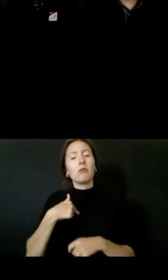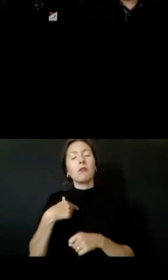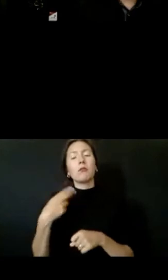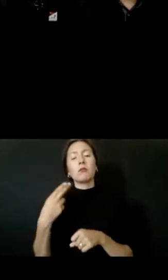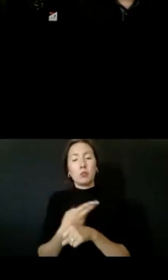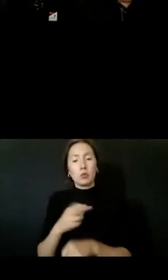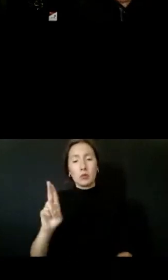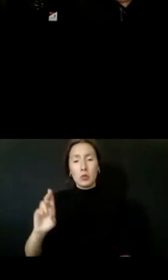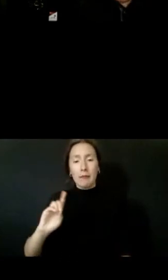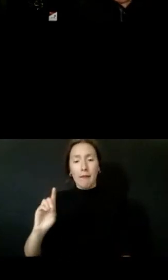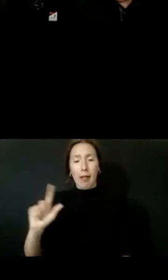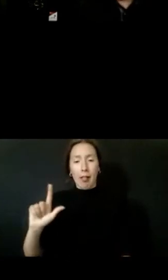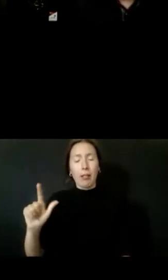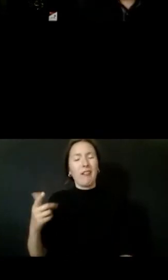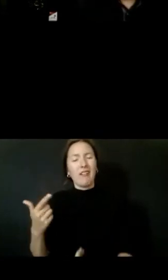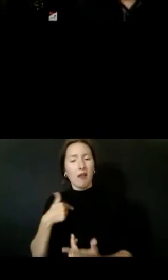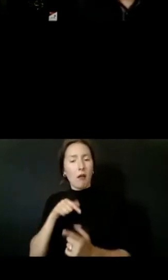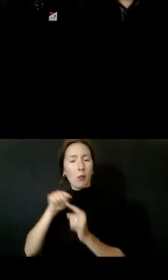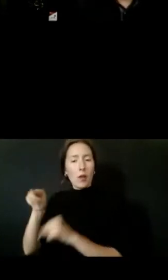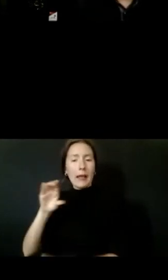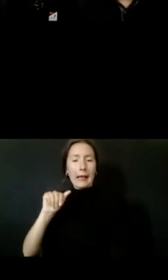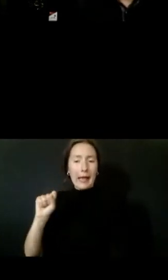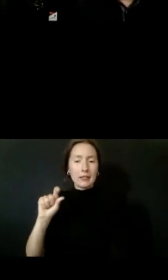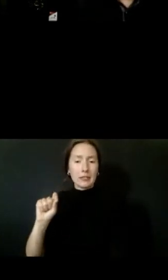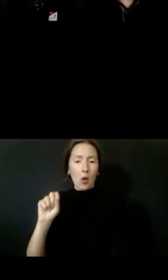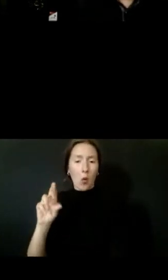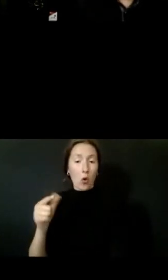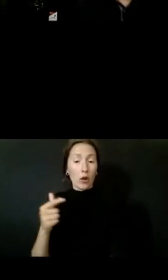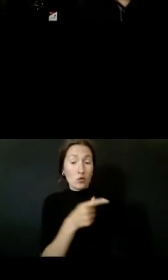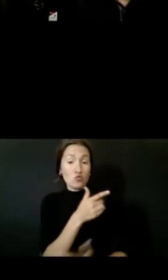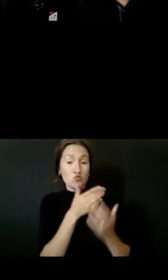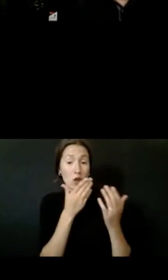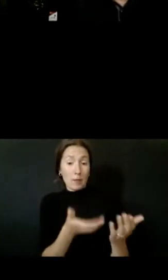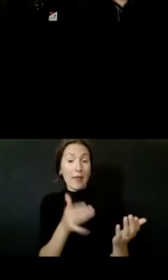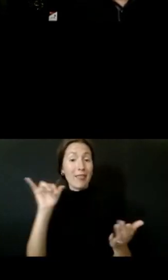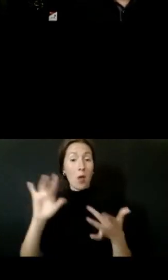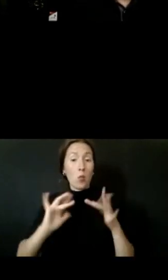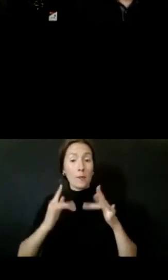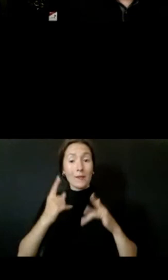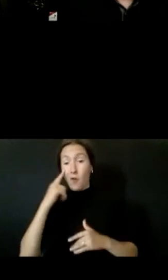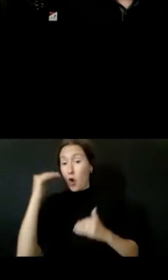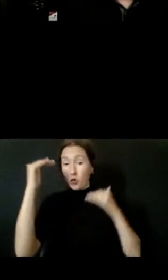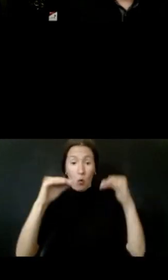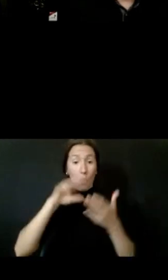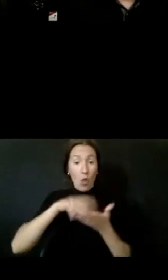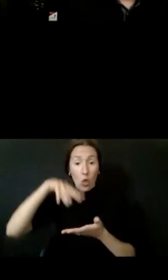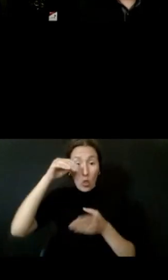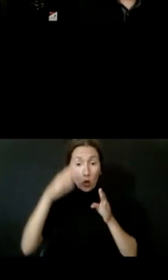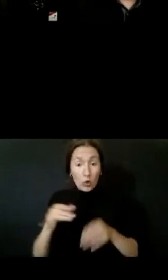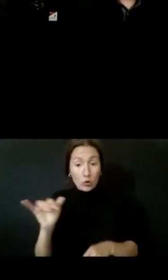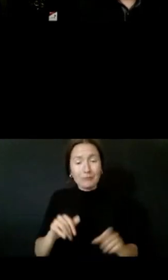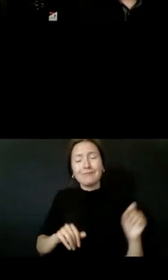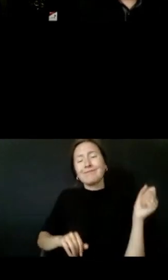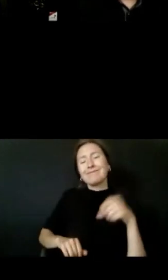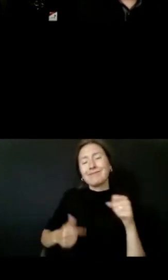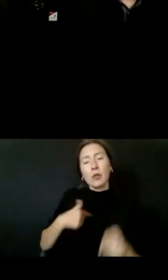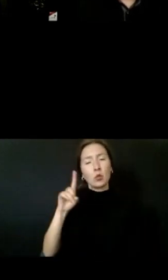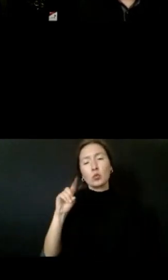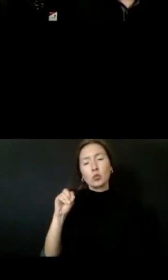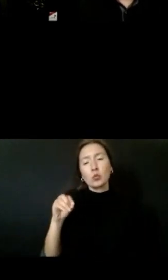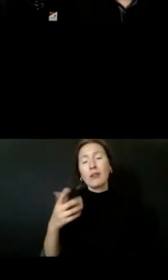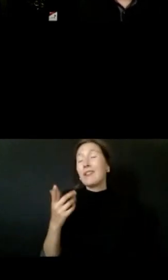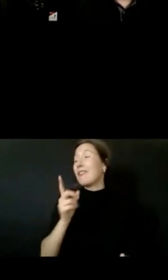Okay, Michelle Shea is asking, as a special education K-12 teacher, I developed my instruction using